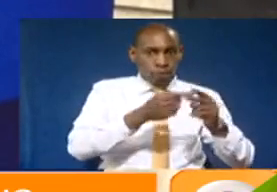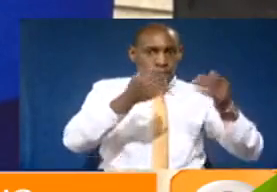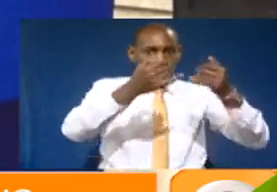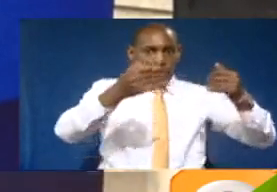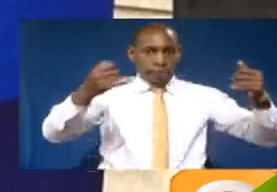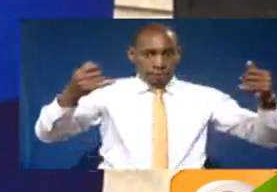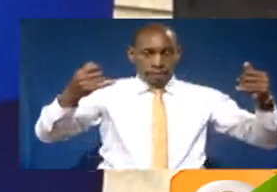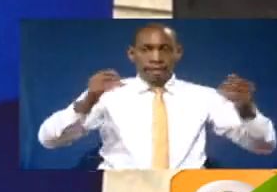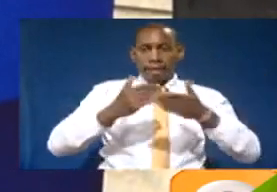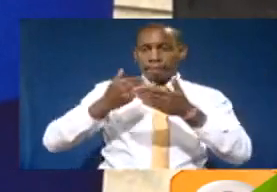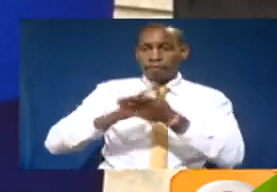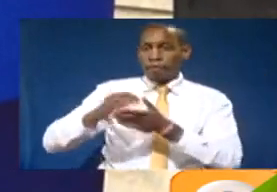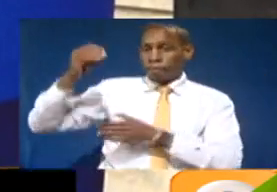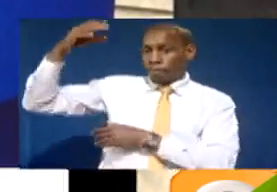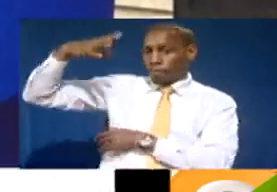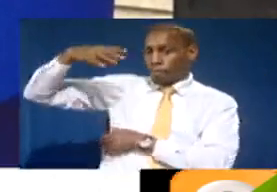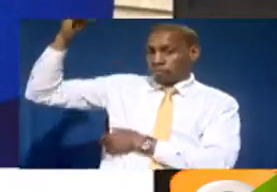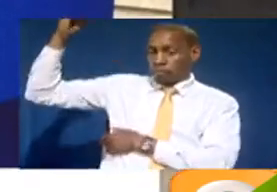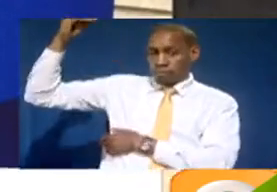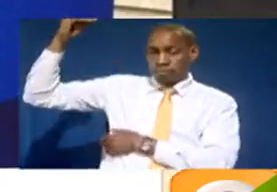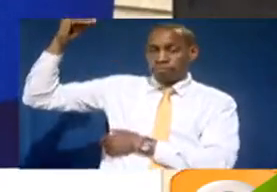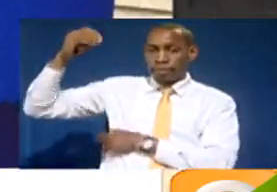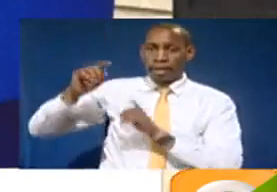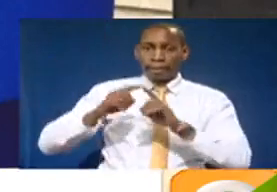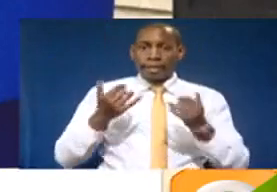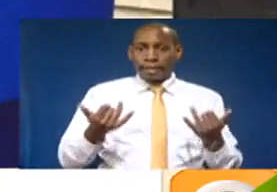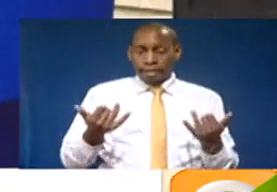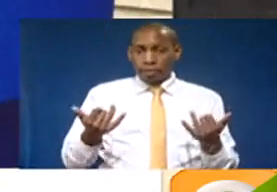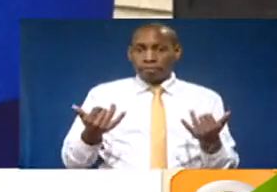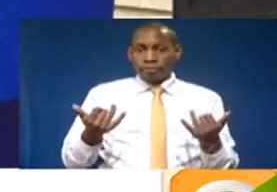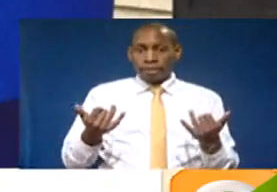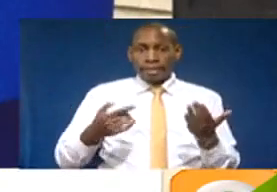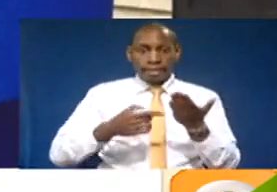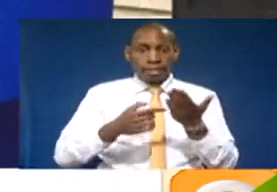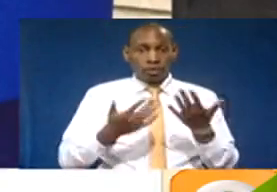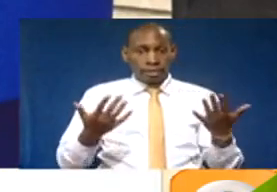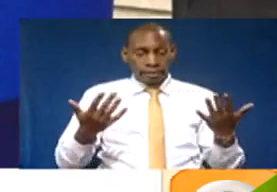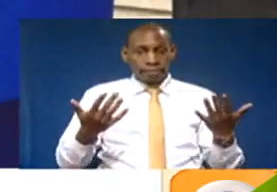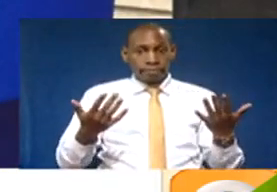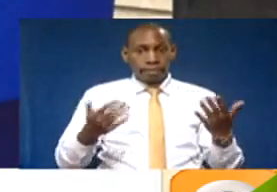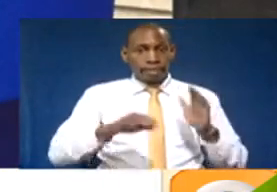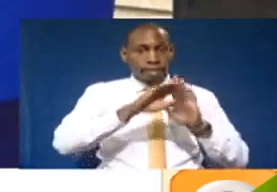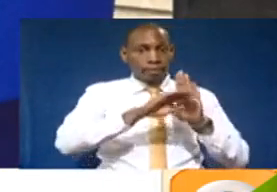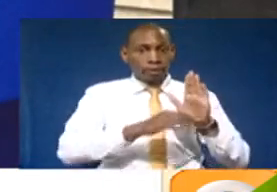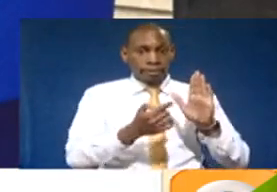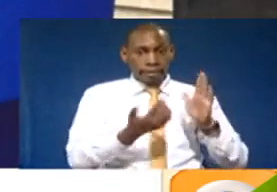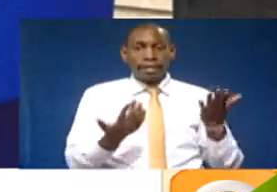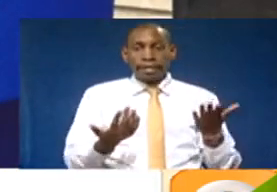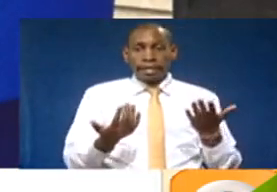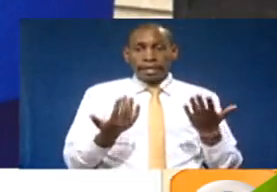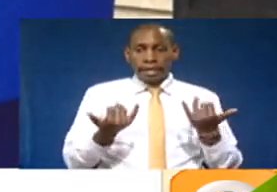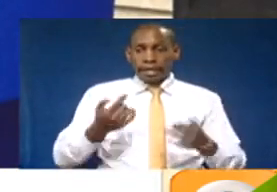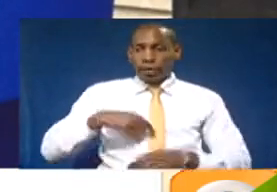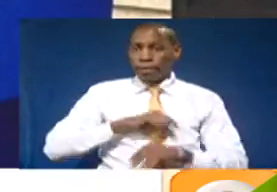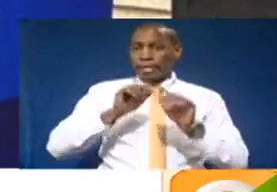lines, we used to switch off the whole line. But with this equipment, with this program, we are